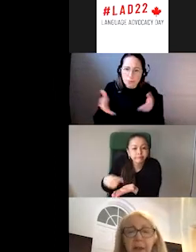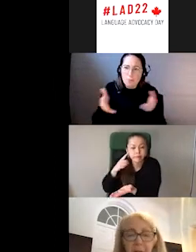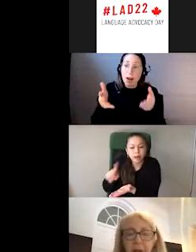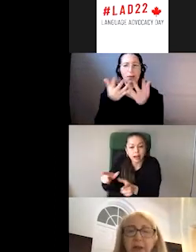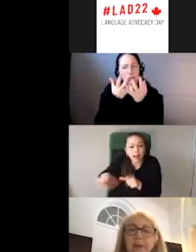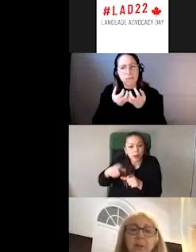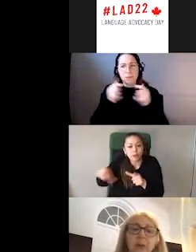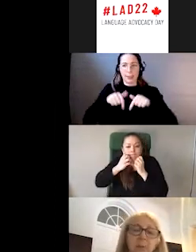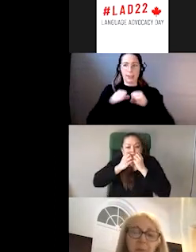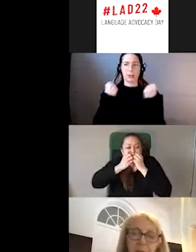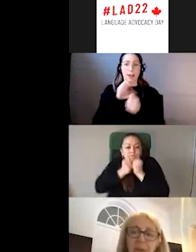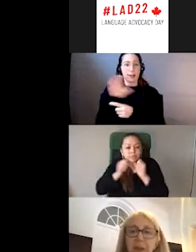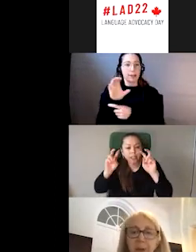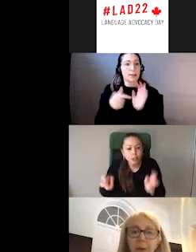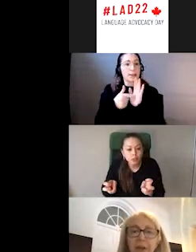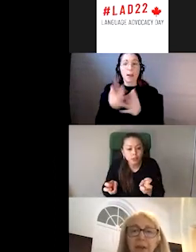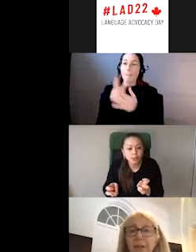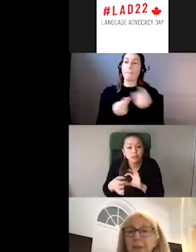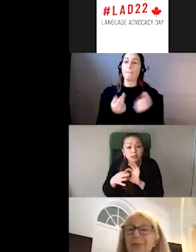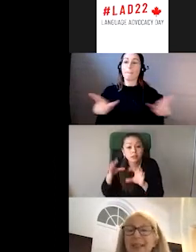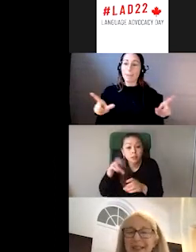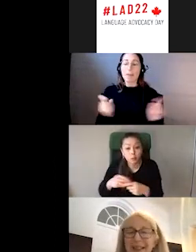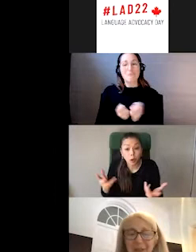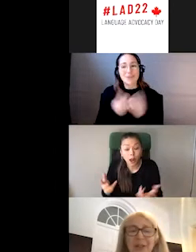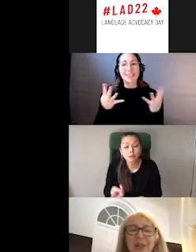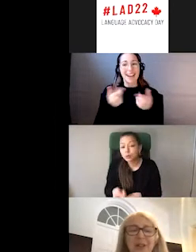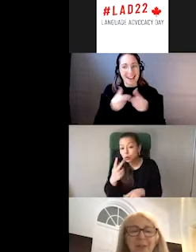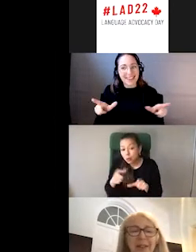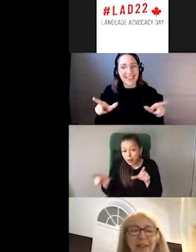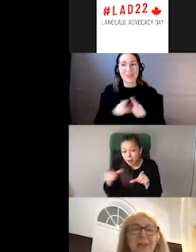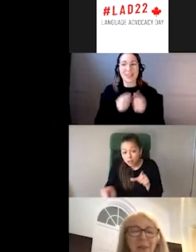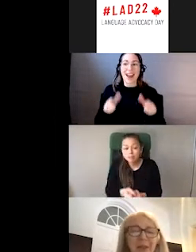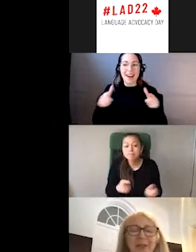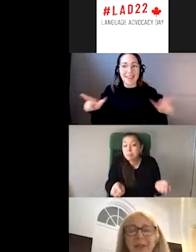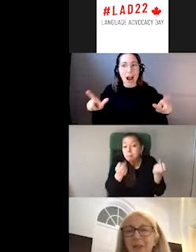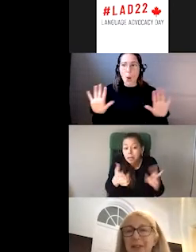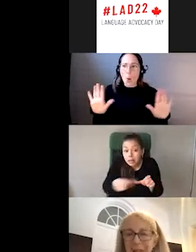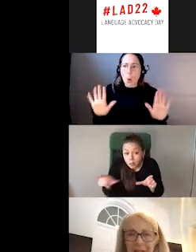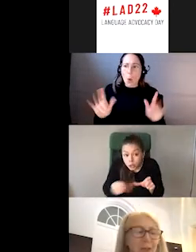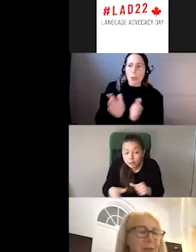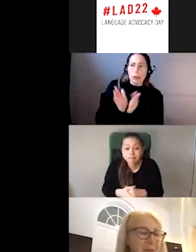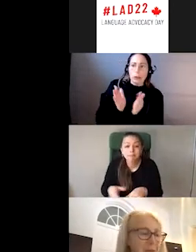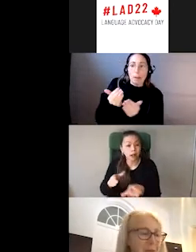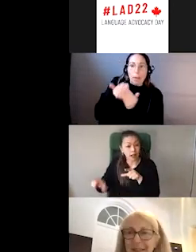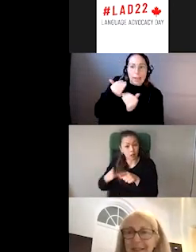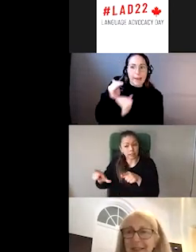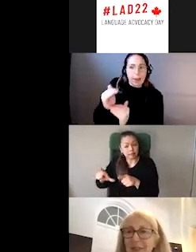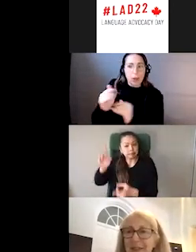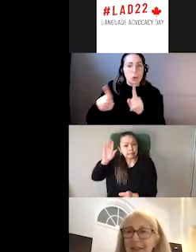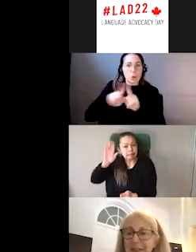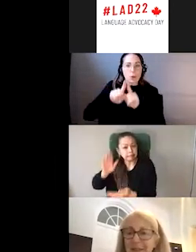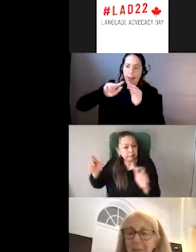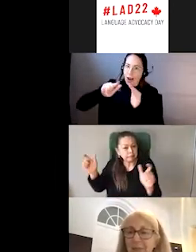as bilingualism, multilingualism, language endangerment, preservation, and